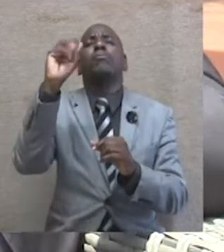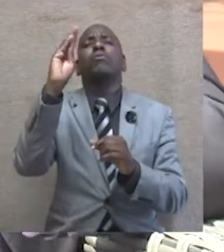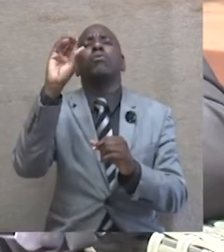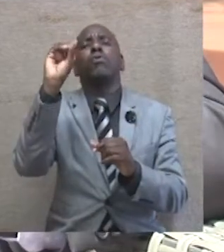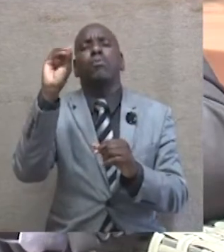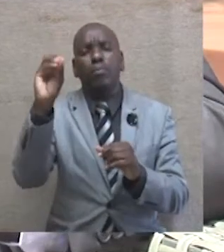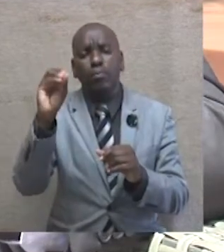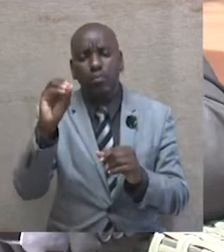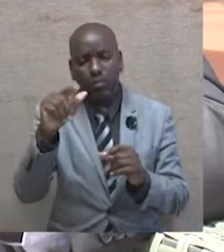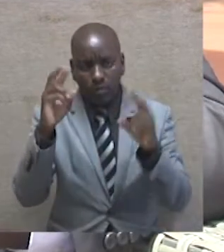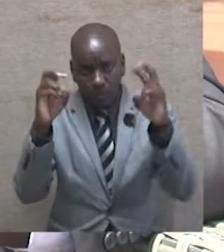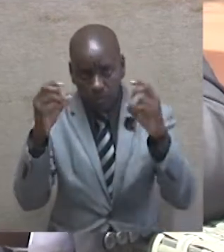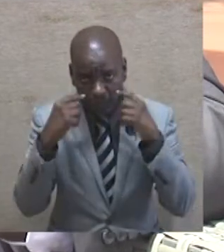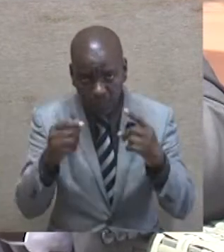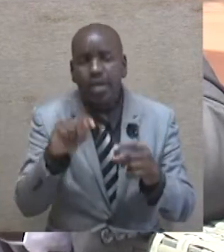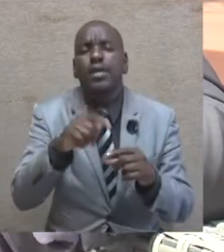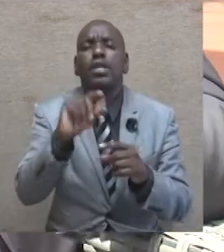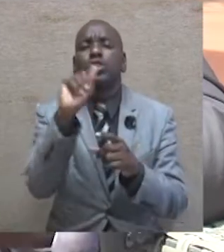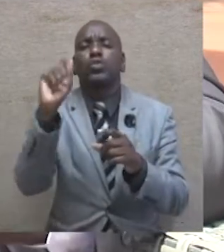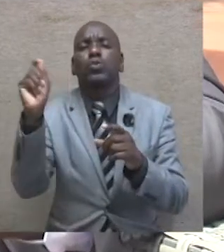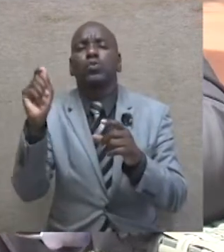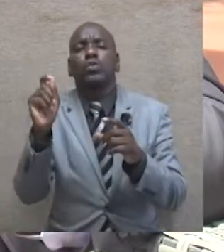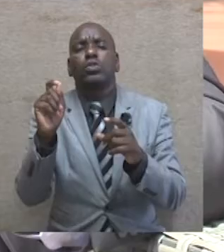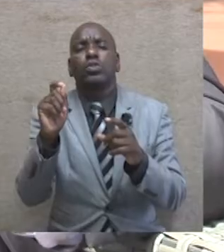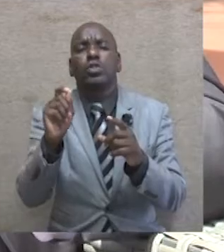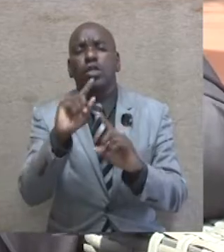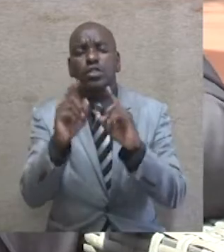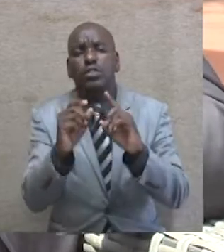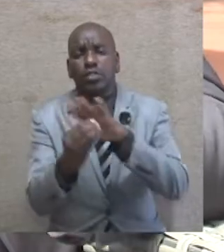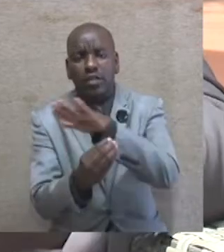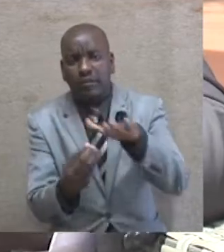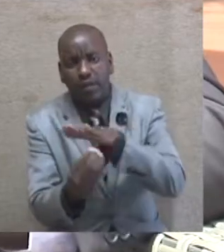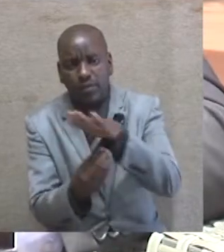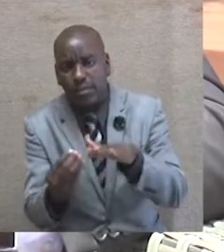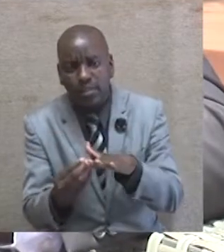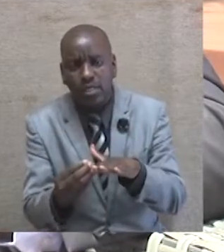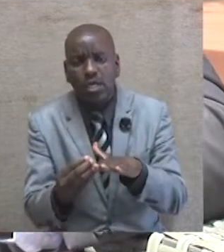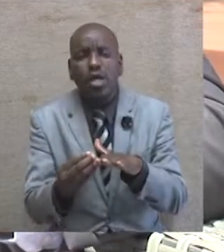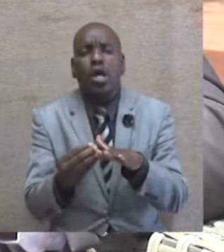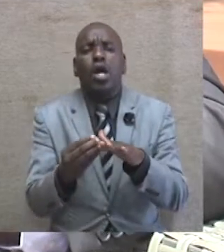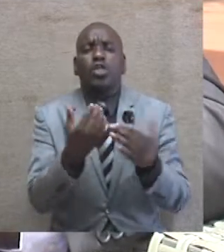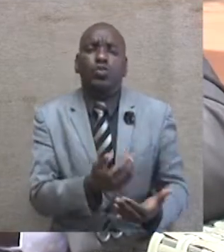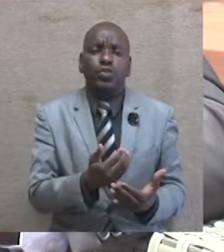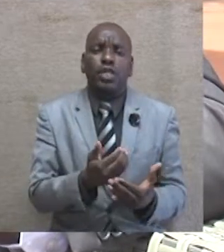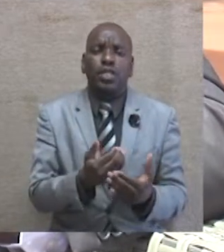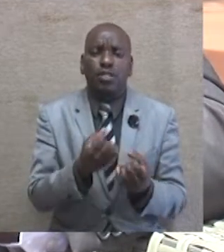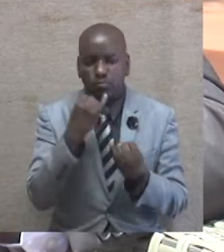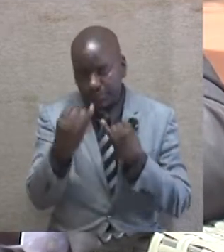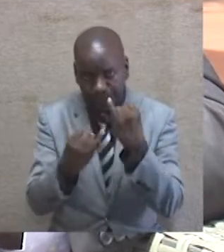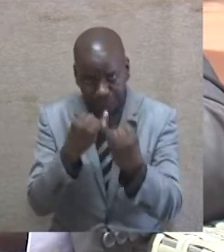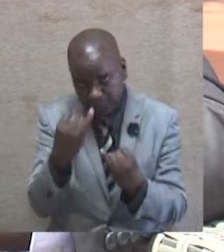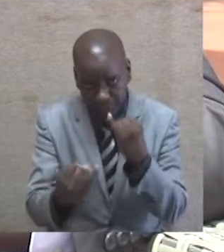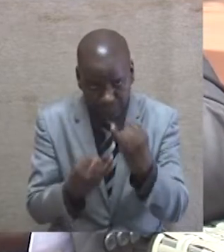taboo, and I put it in courts, let alone to talk of it in schools, which is another social environment where children are